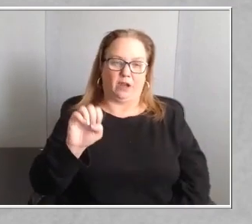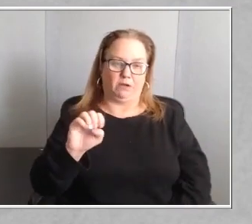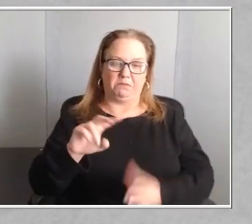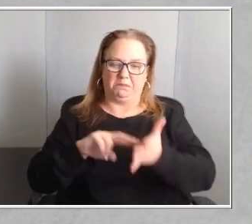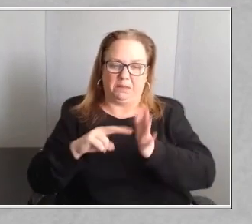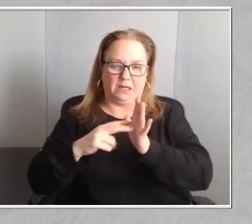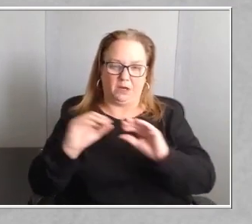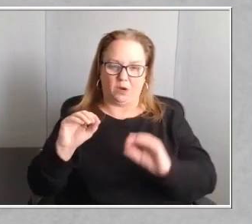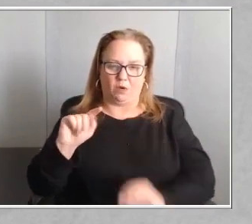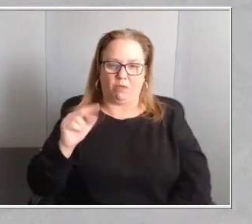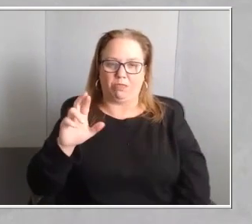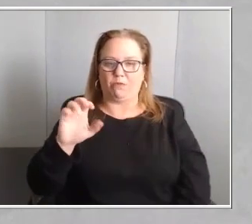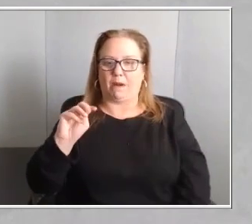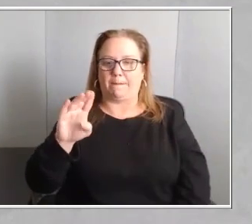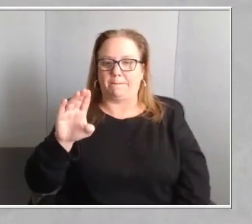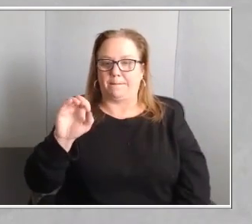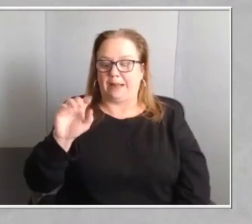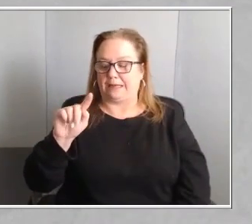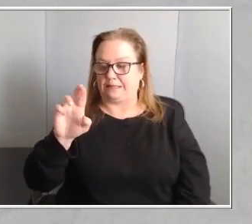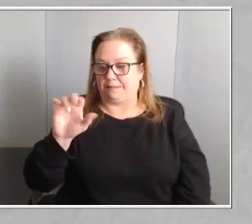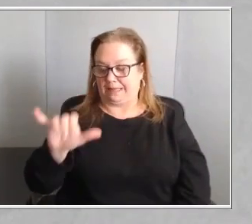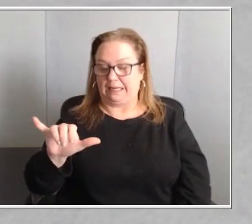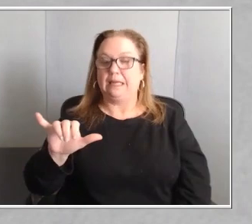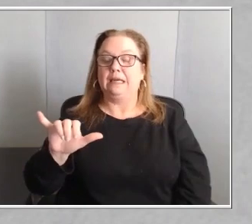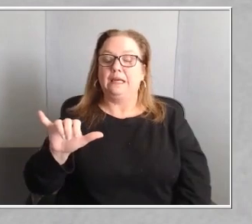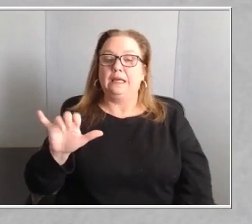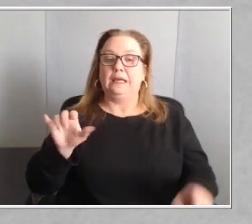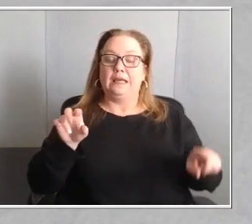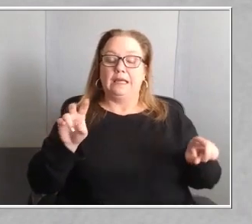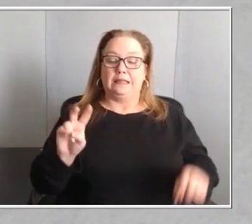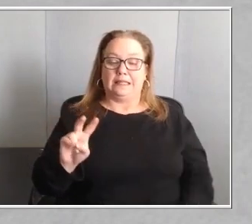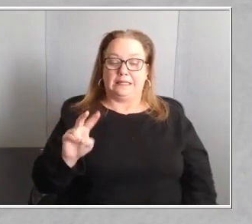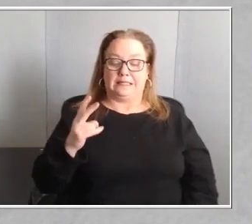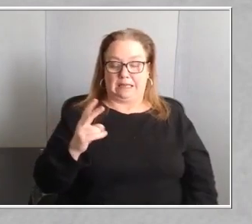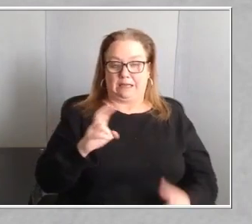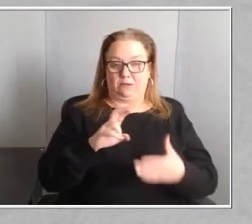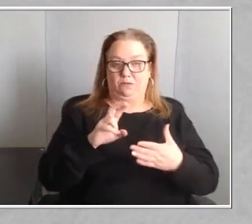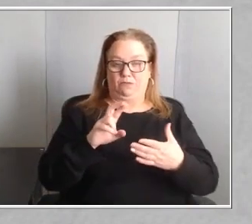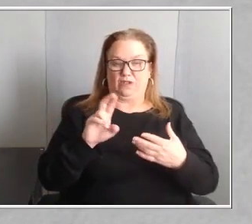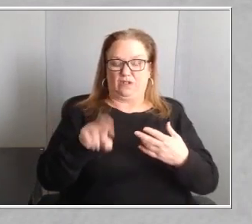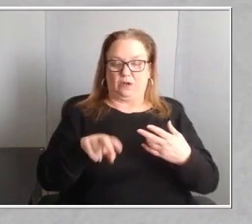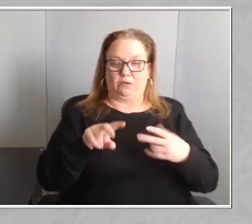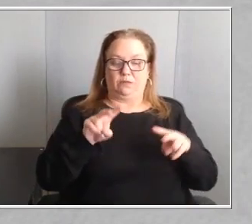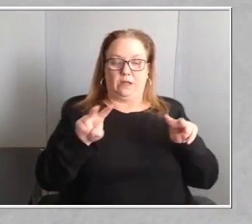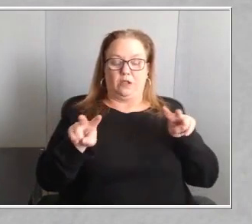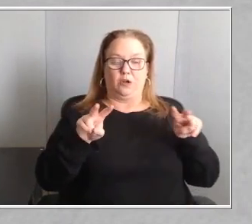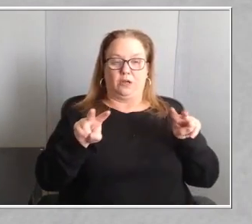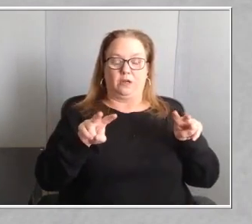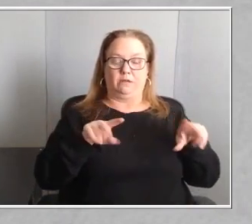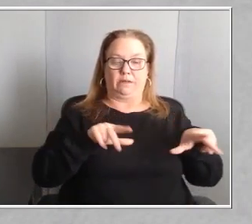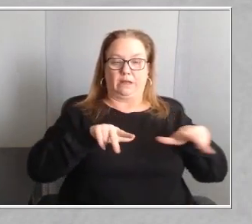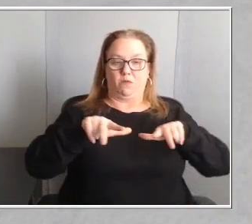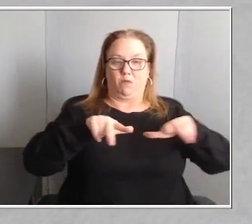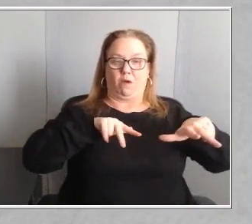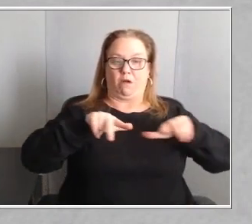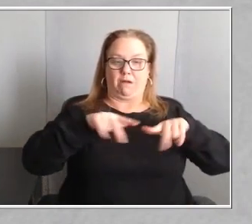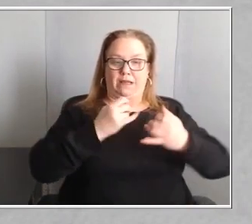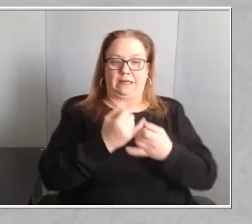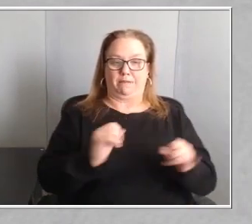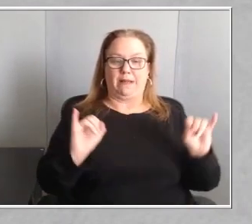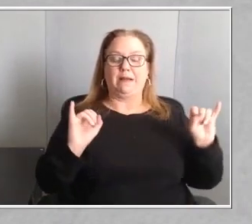important finding that we saw from this trial. And then the second outcome we looked at is the ability to ambulate or walk